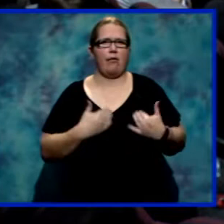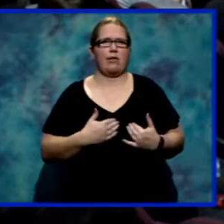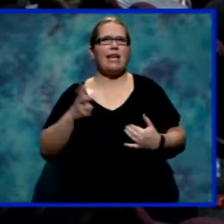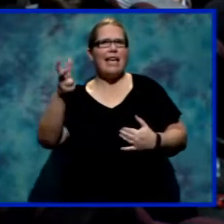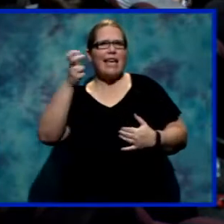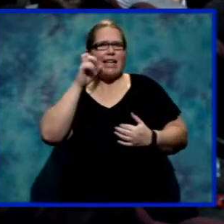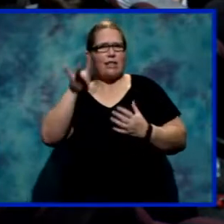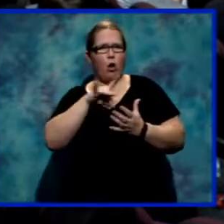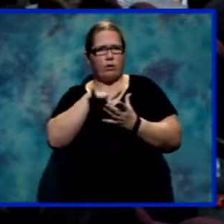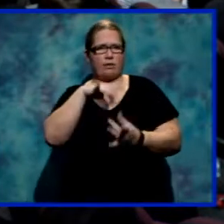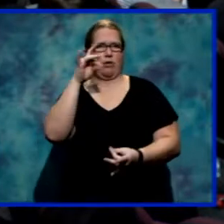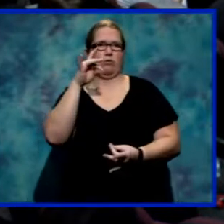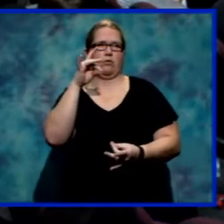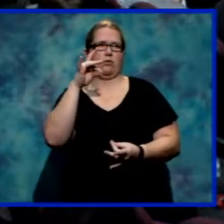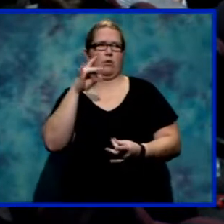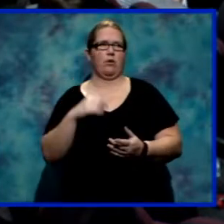Holy Spirit.